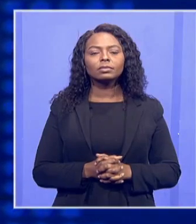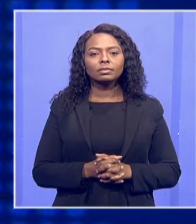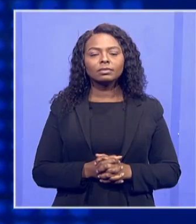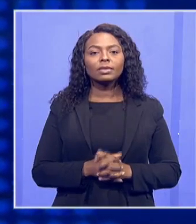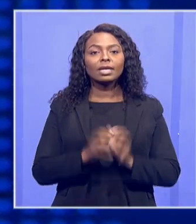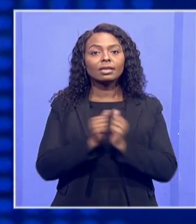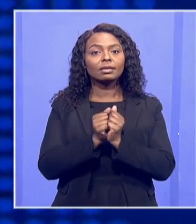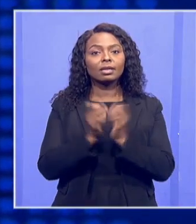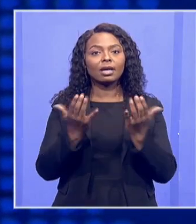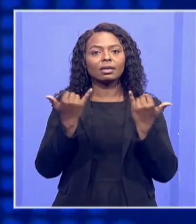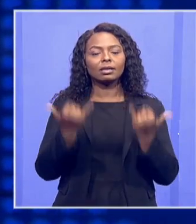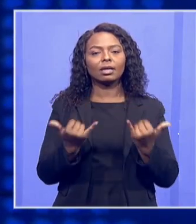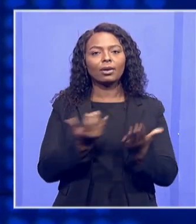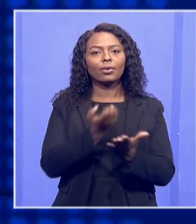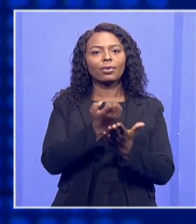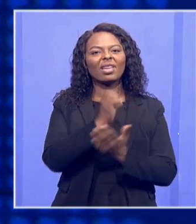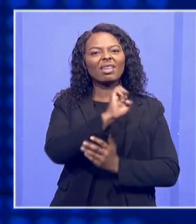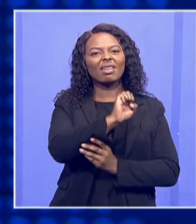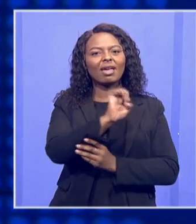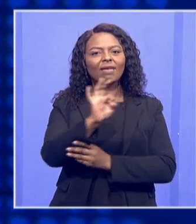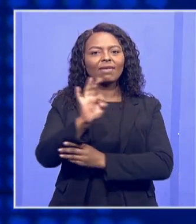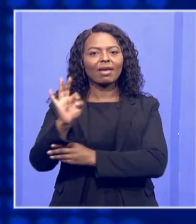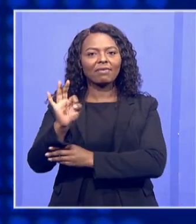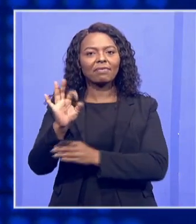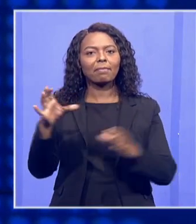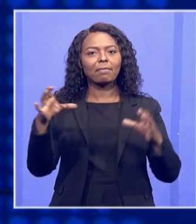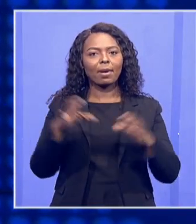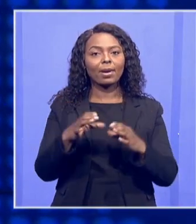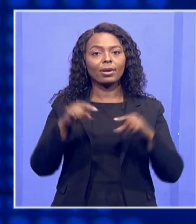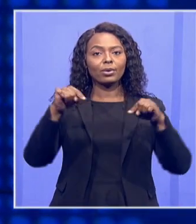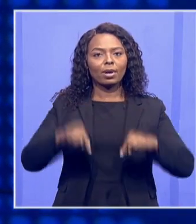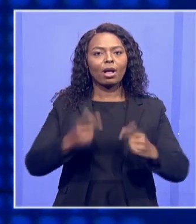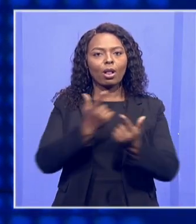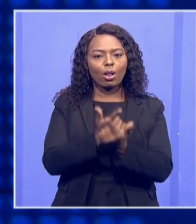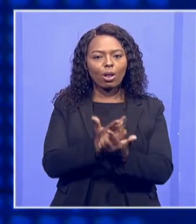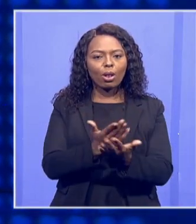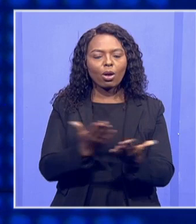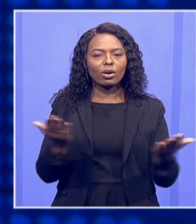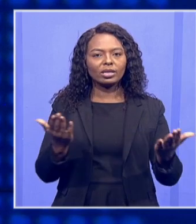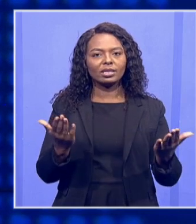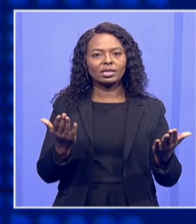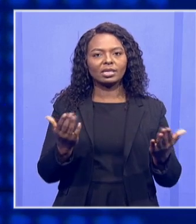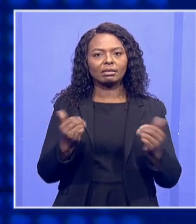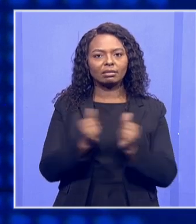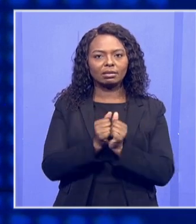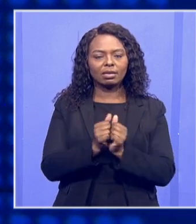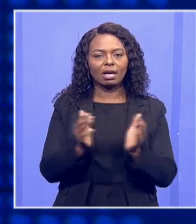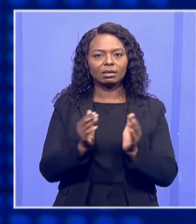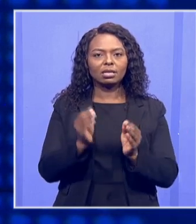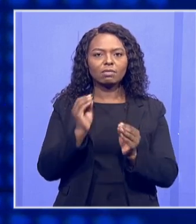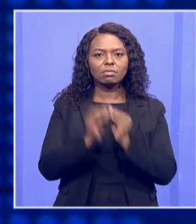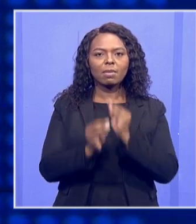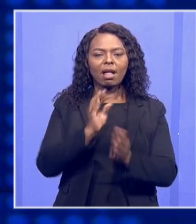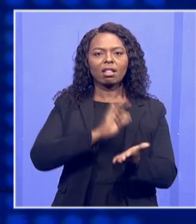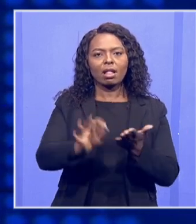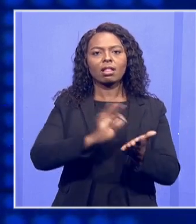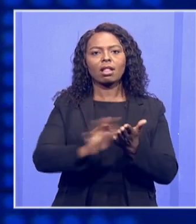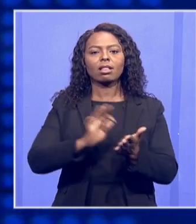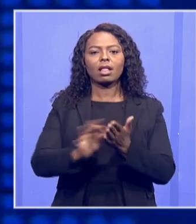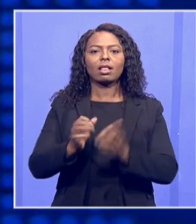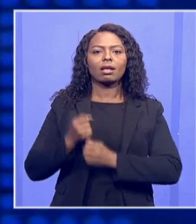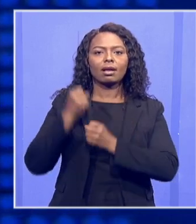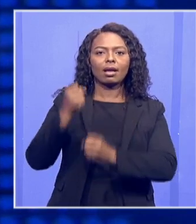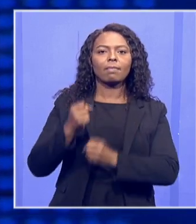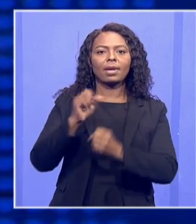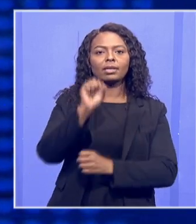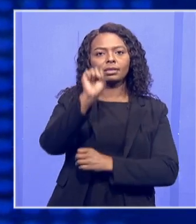We start here. The economic freedom fighters will today launch the Andries Tatane cleanup campaign in Sebokeng. This is south of Gauteng.